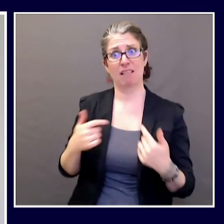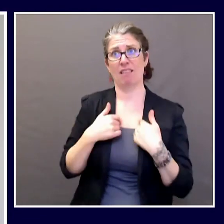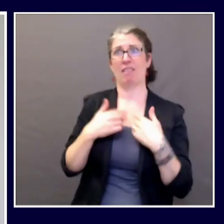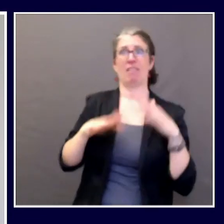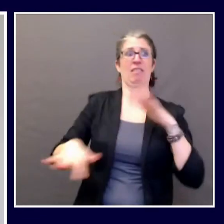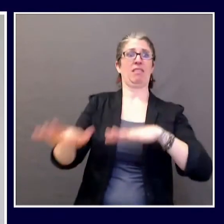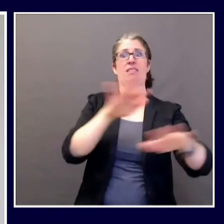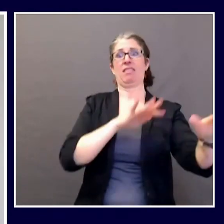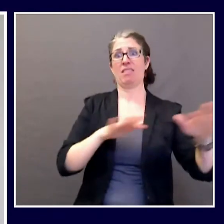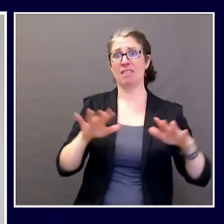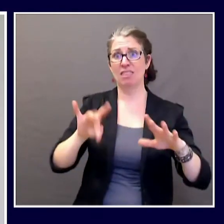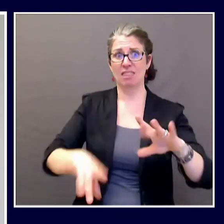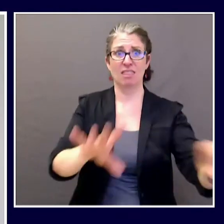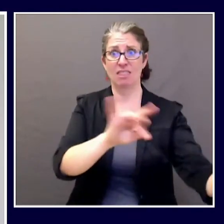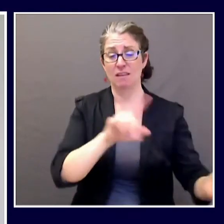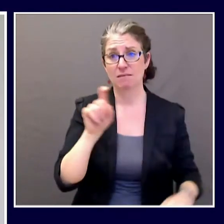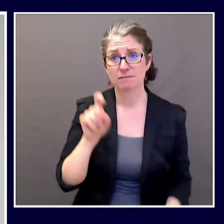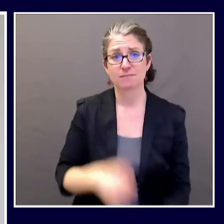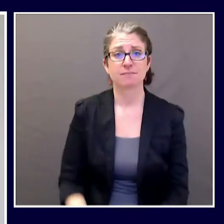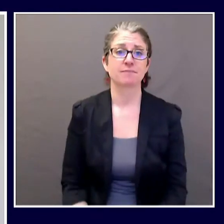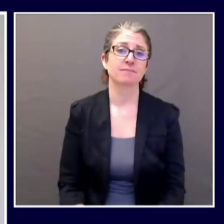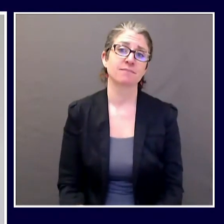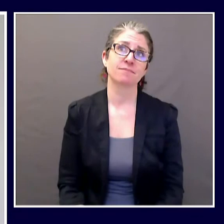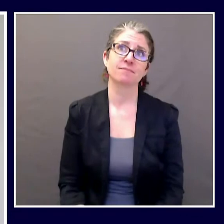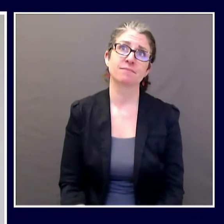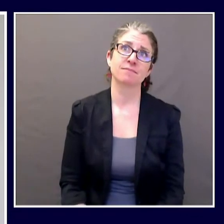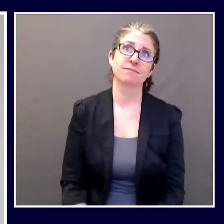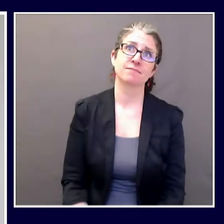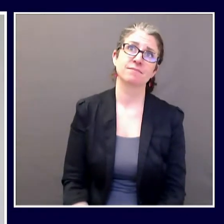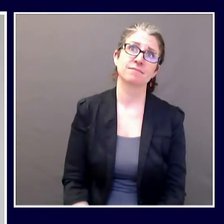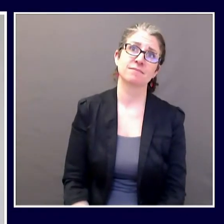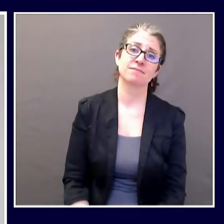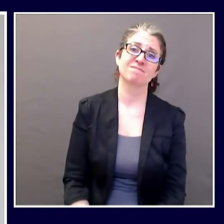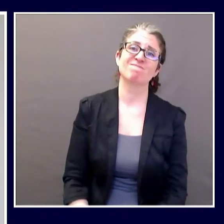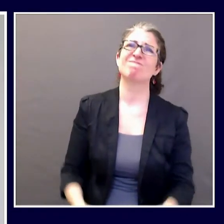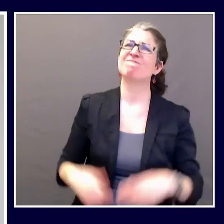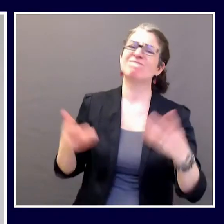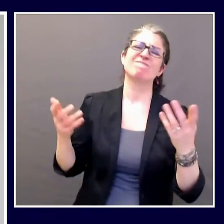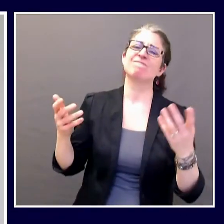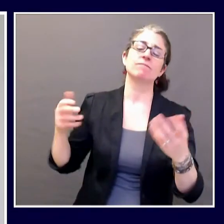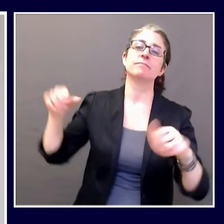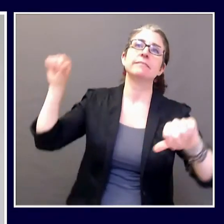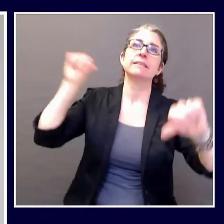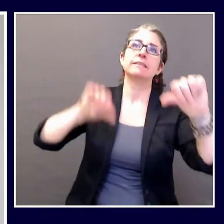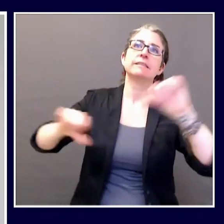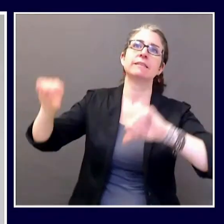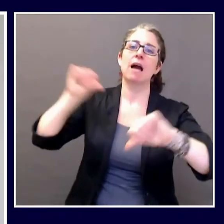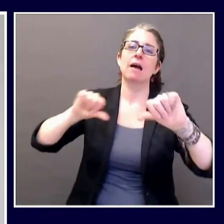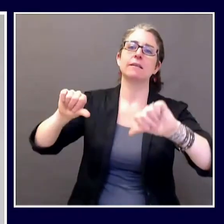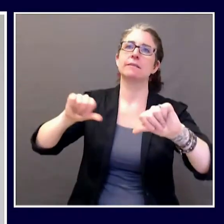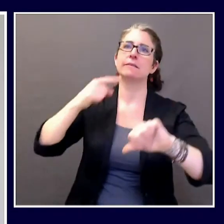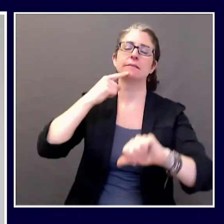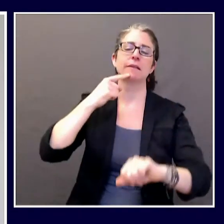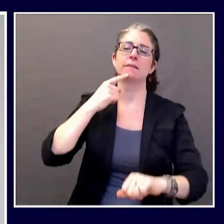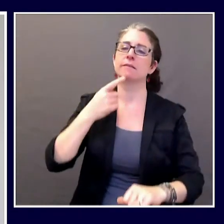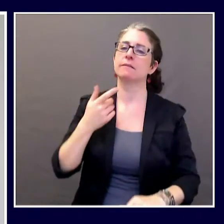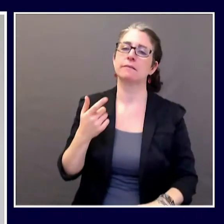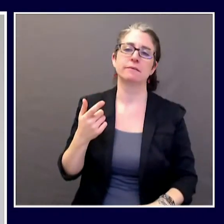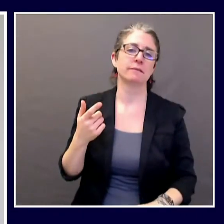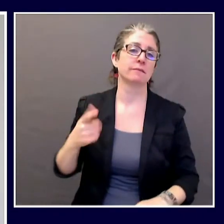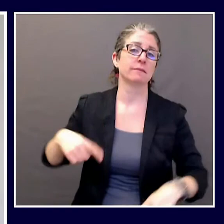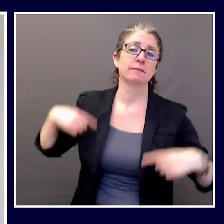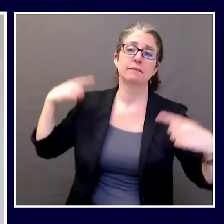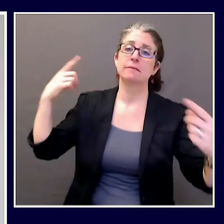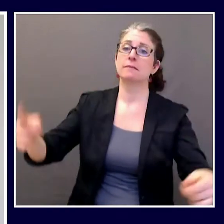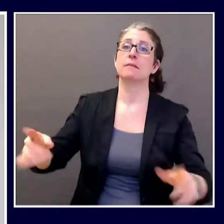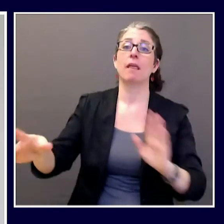few, if any, cases of COVID-19 that have been documented as being acquired from someone who touched a surface and then put